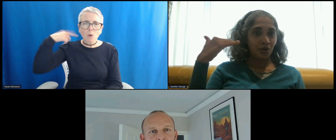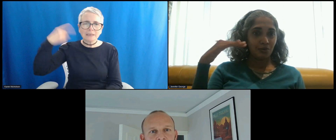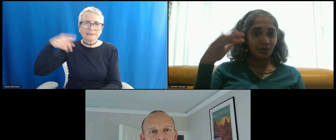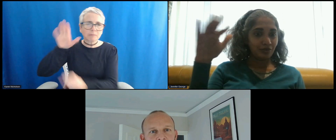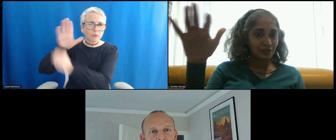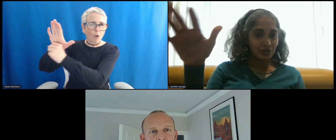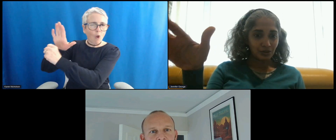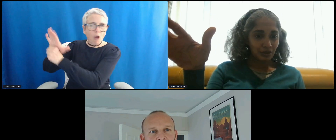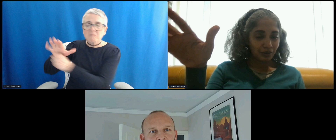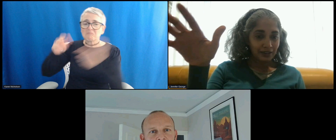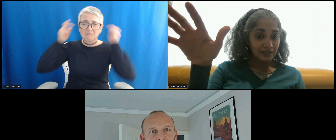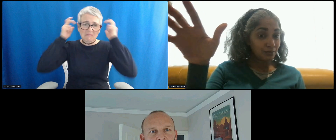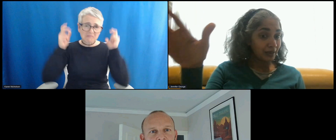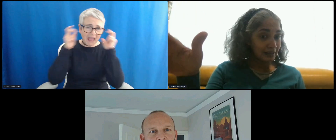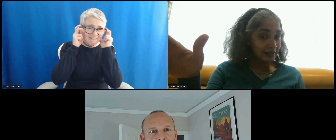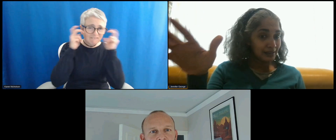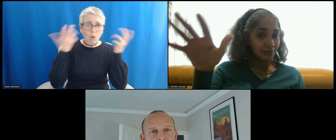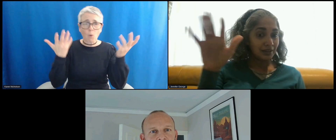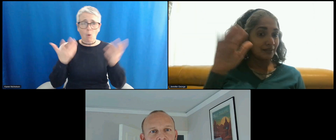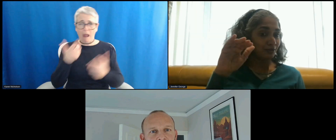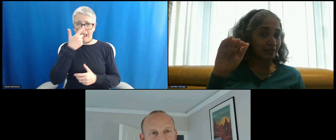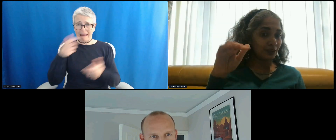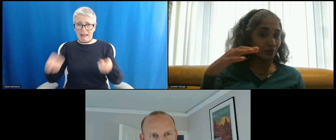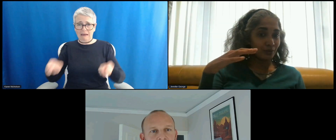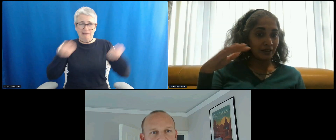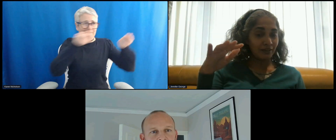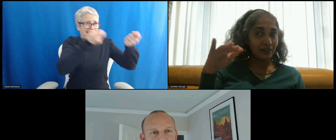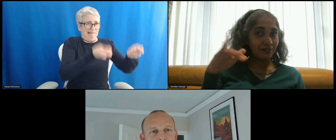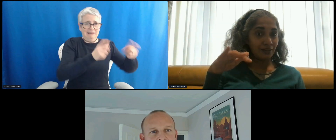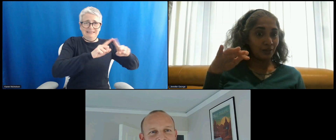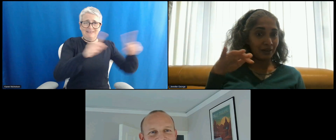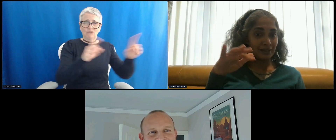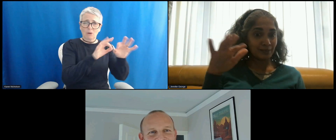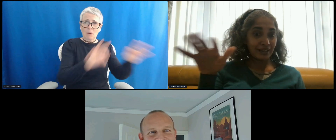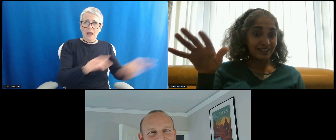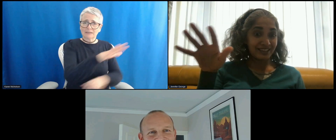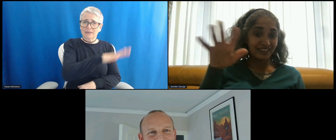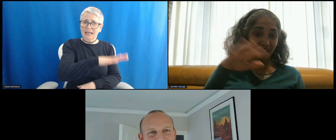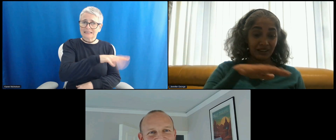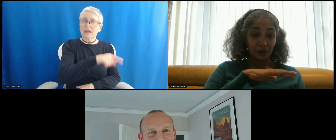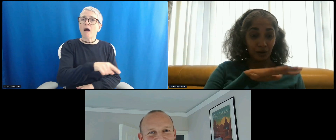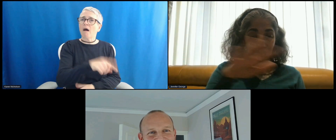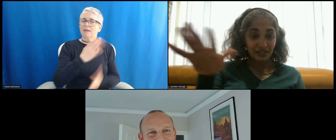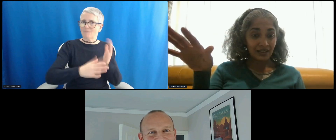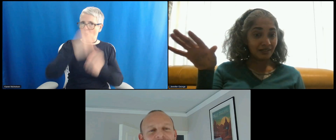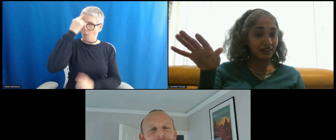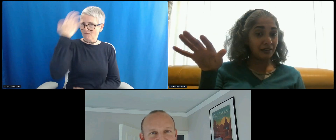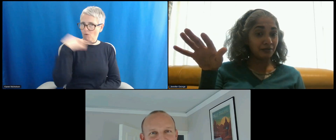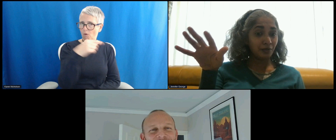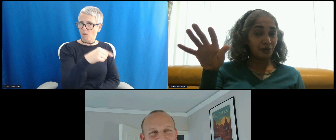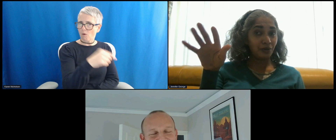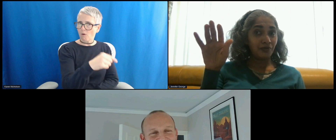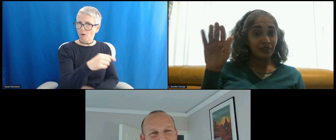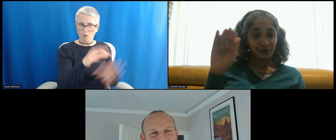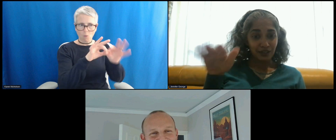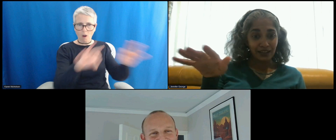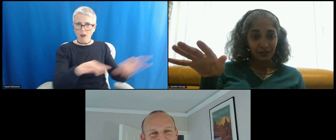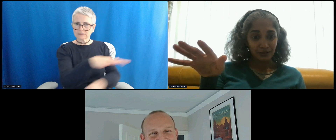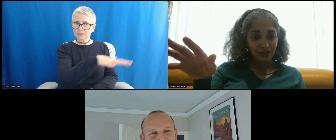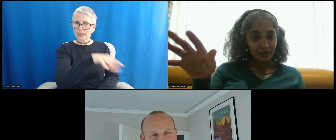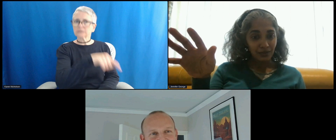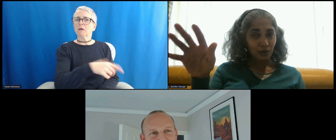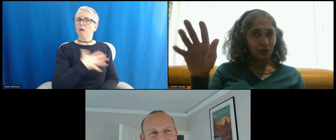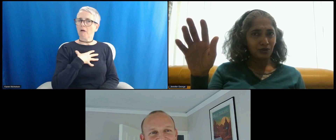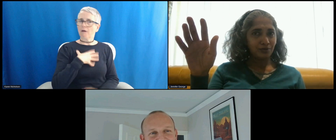or move into a quiet space. And we'd never really thought about having a quiet space in the office area for